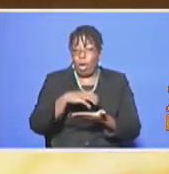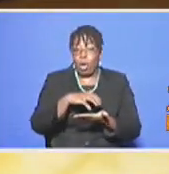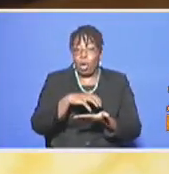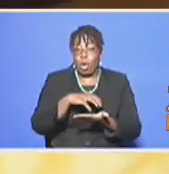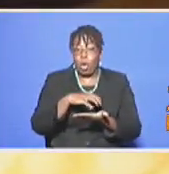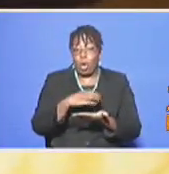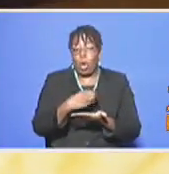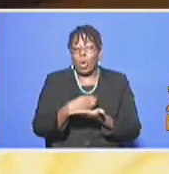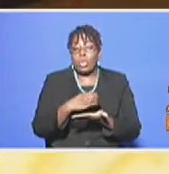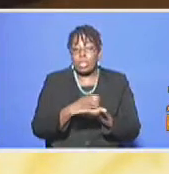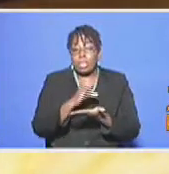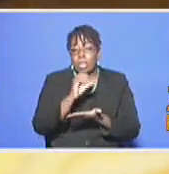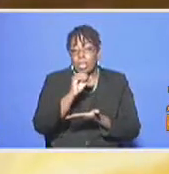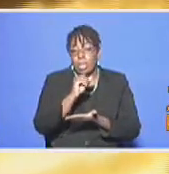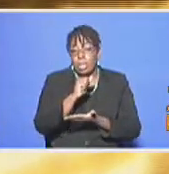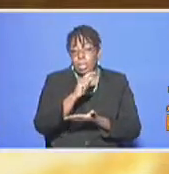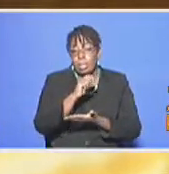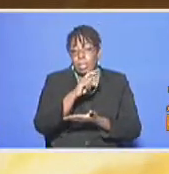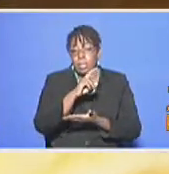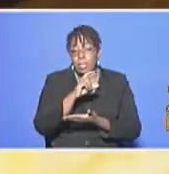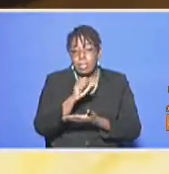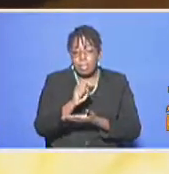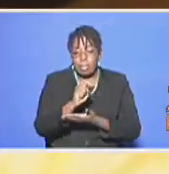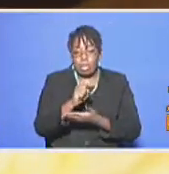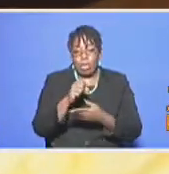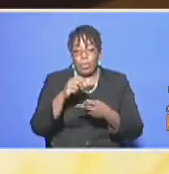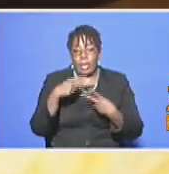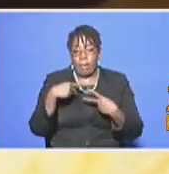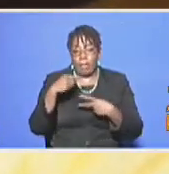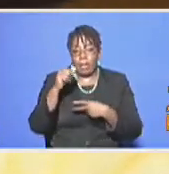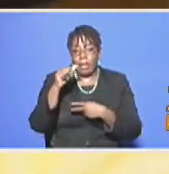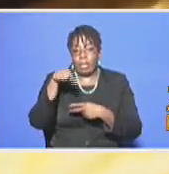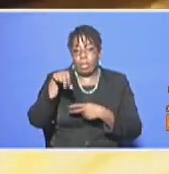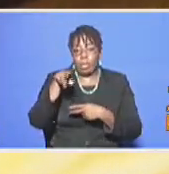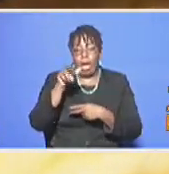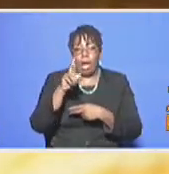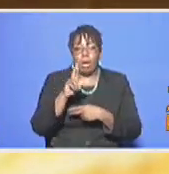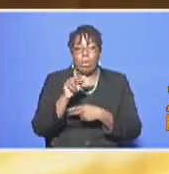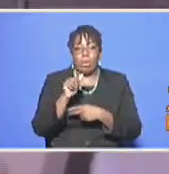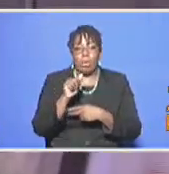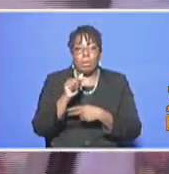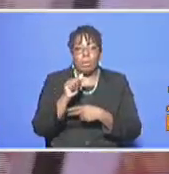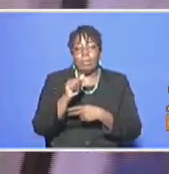Tucker. So you can mix it up. You can have like an aqua theme. You can have a very